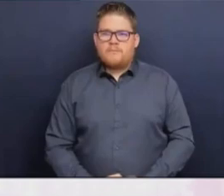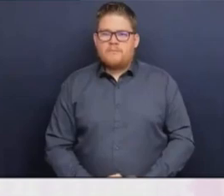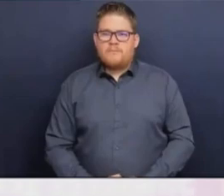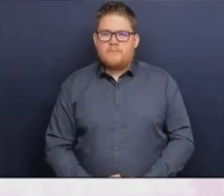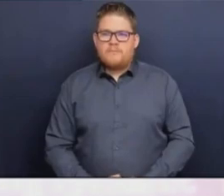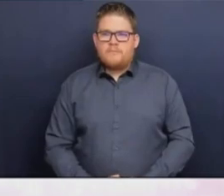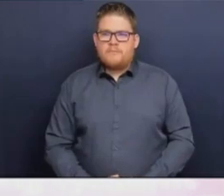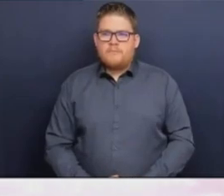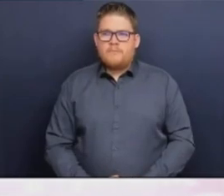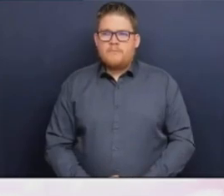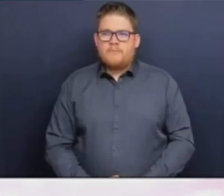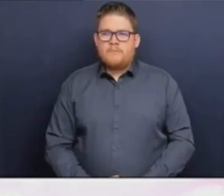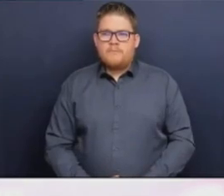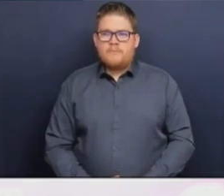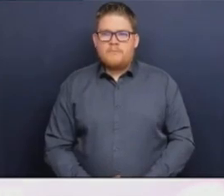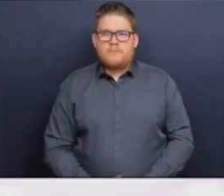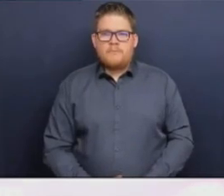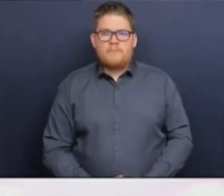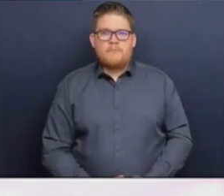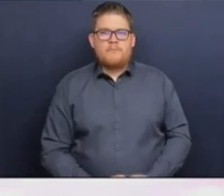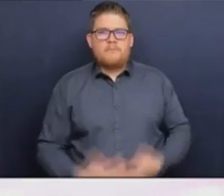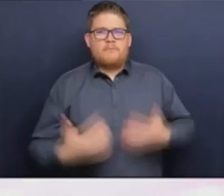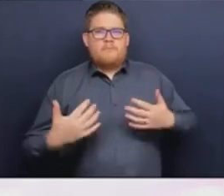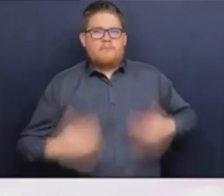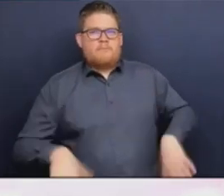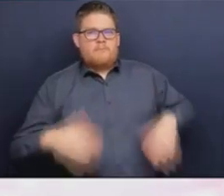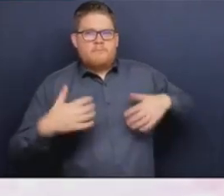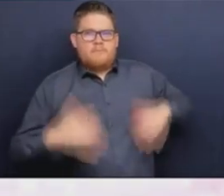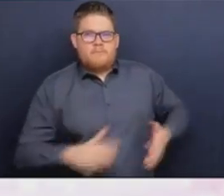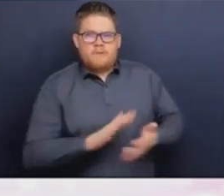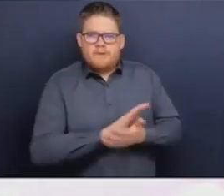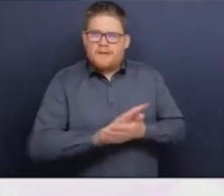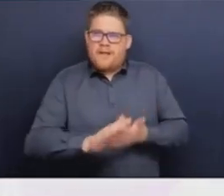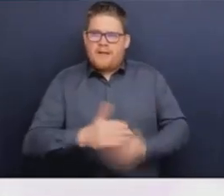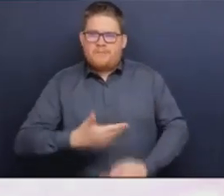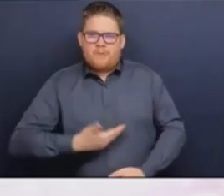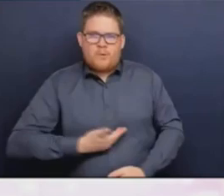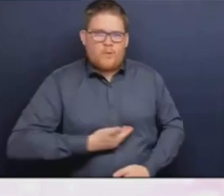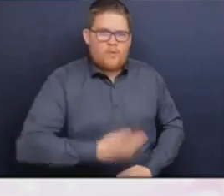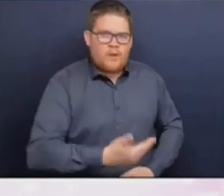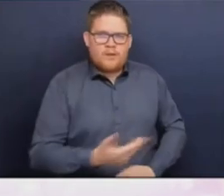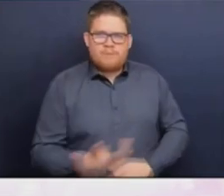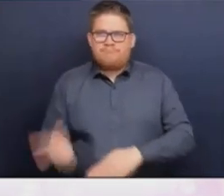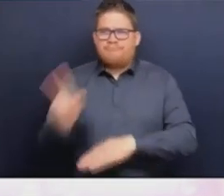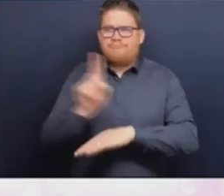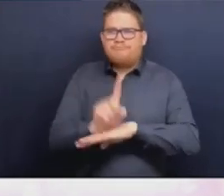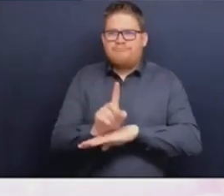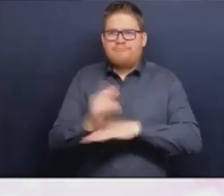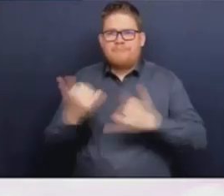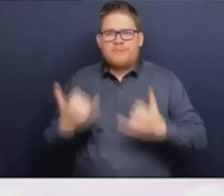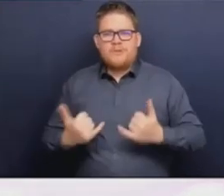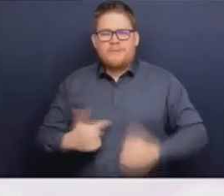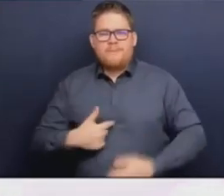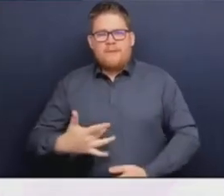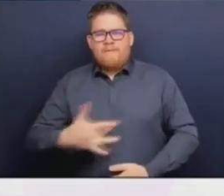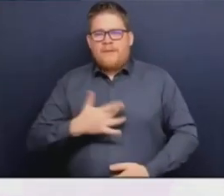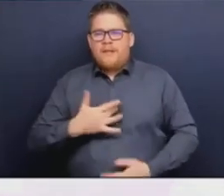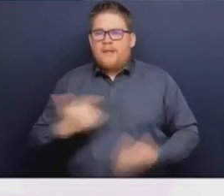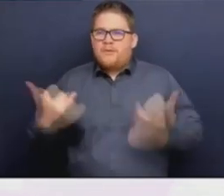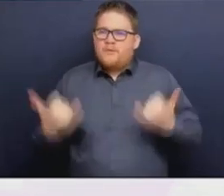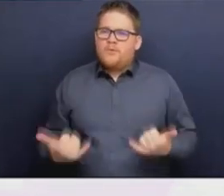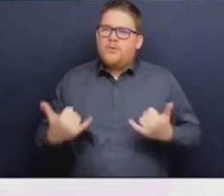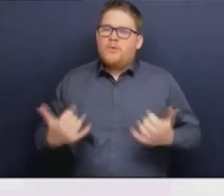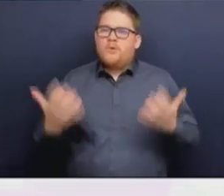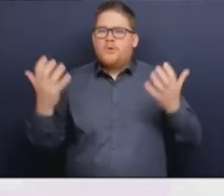Well, that was quite a welcome, and I must say, this is indeed a glorious day, a